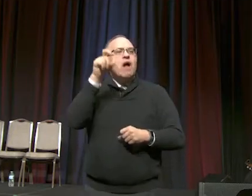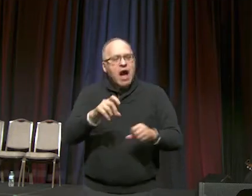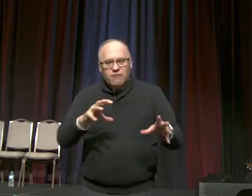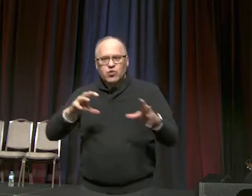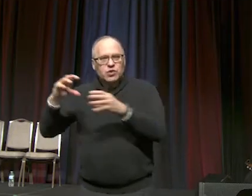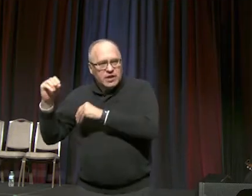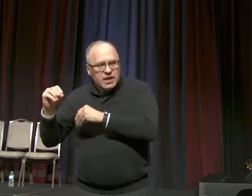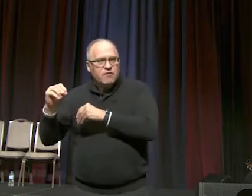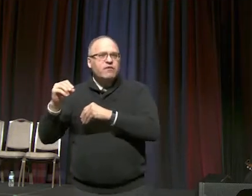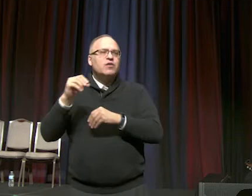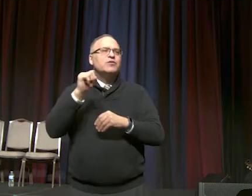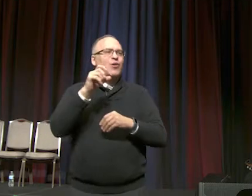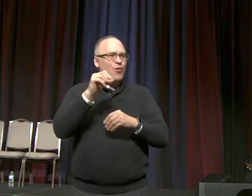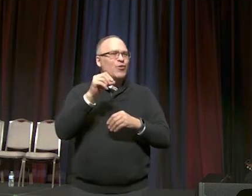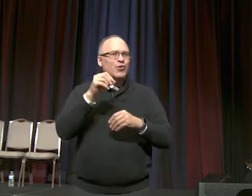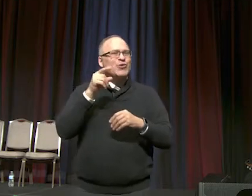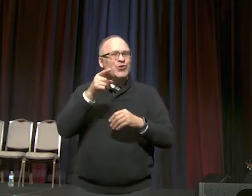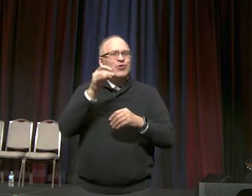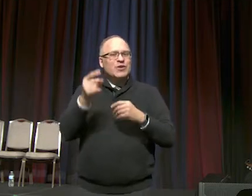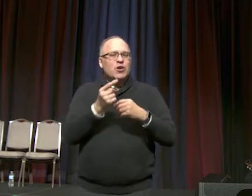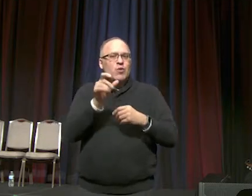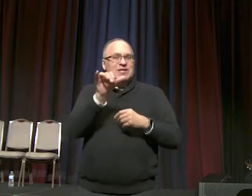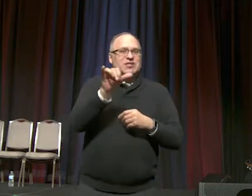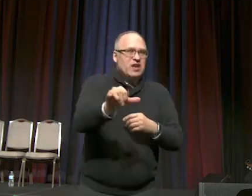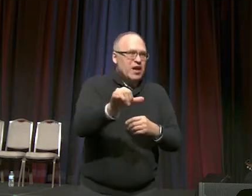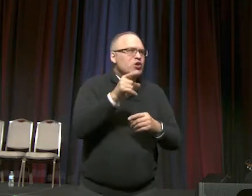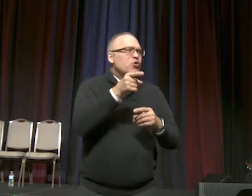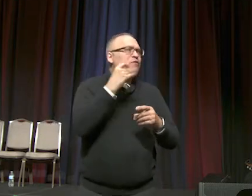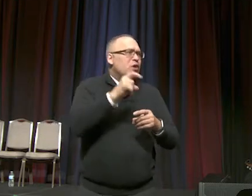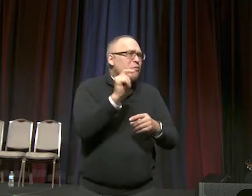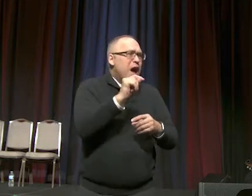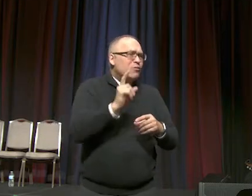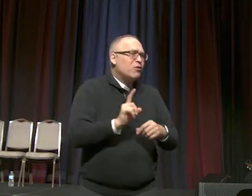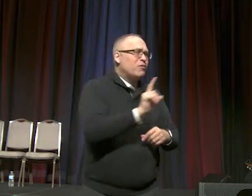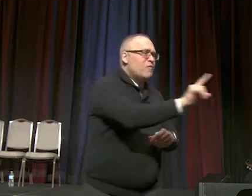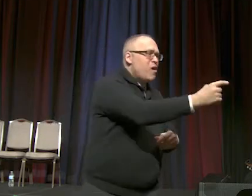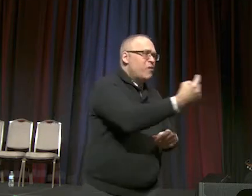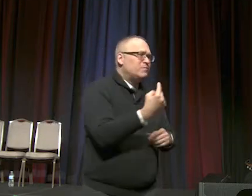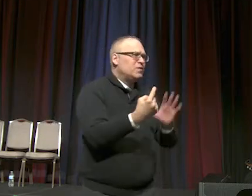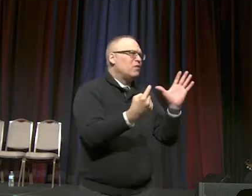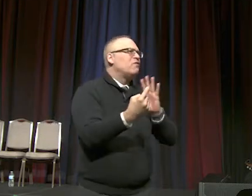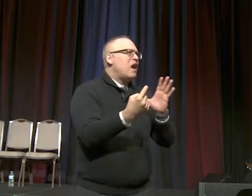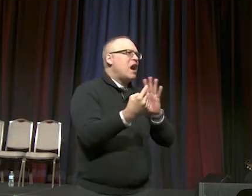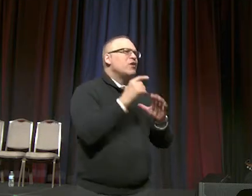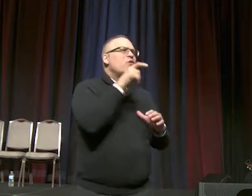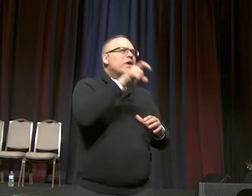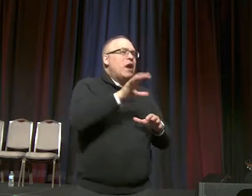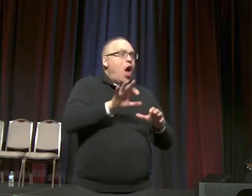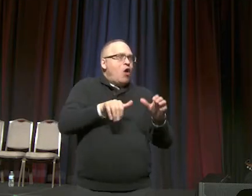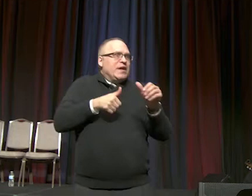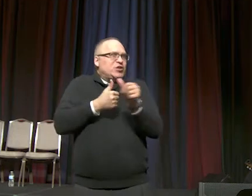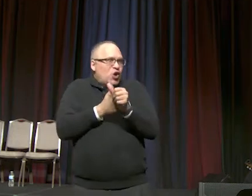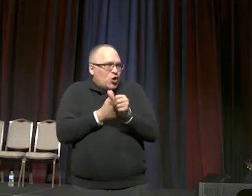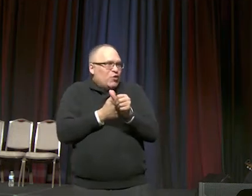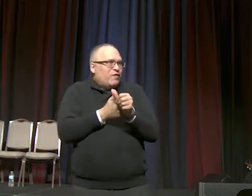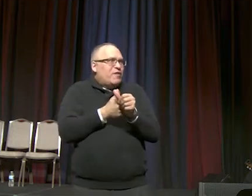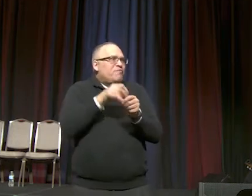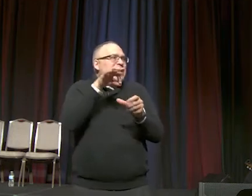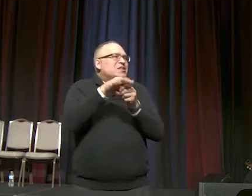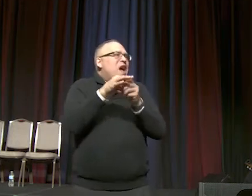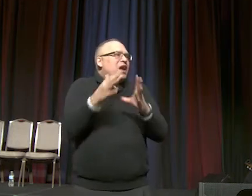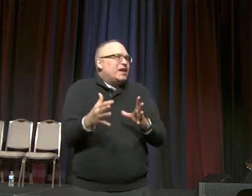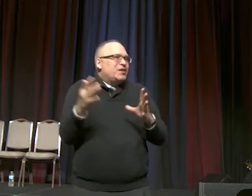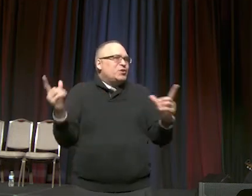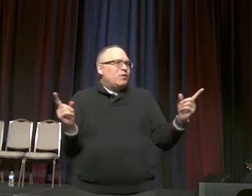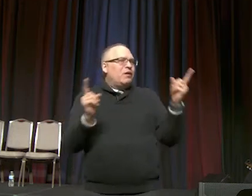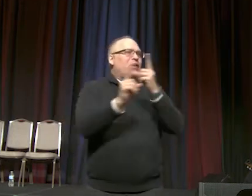They will be in the room with us. You could step away and come right back. There would be no need for a reserve delegate to be seated for a 4 to 10